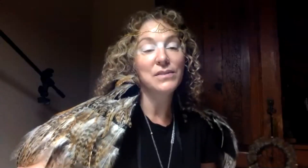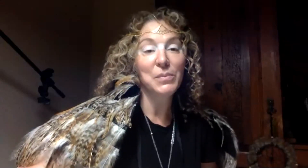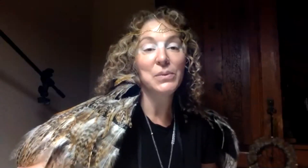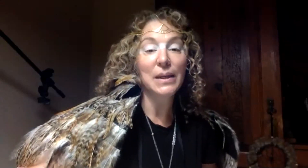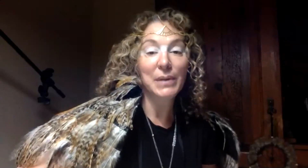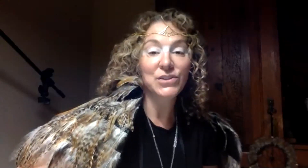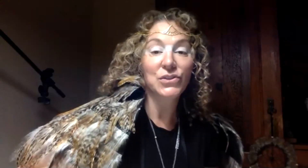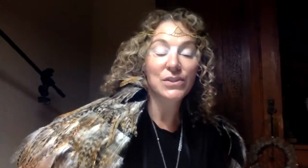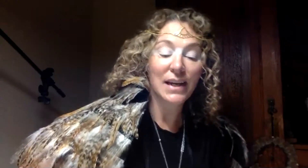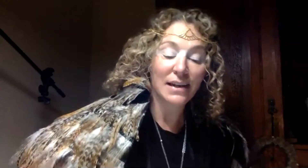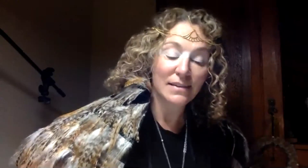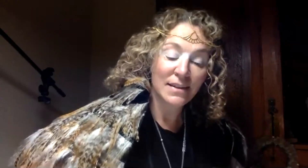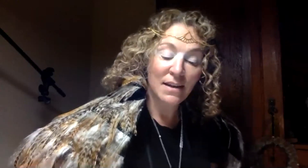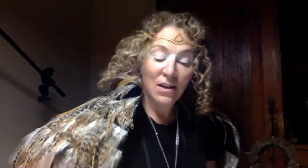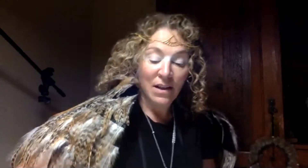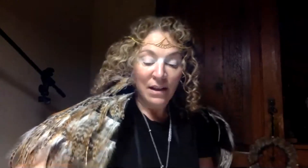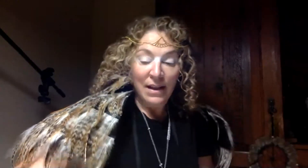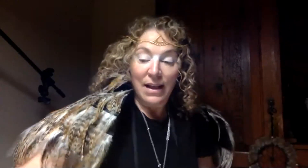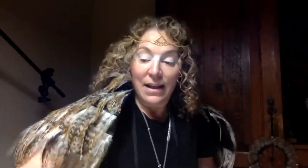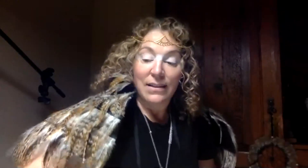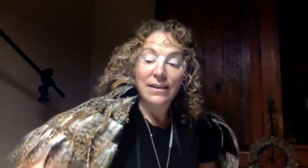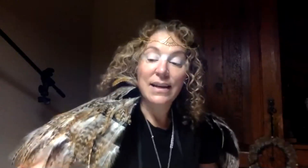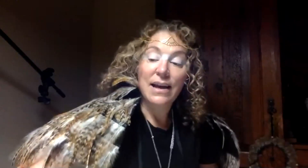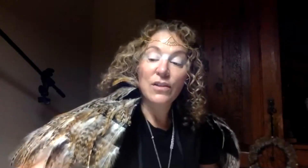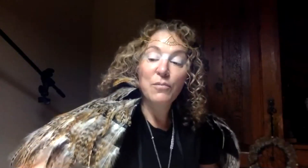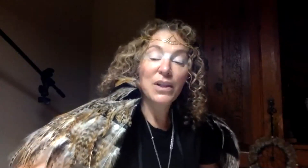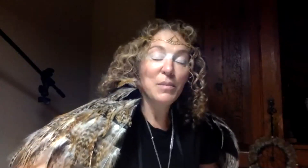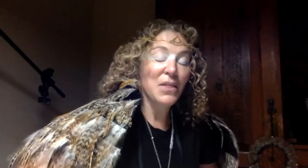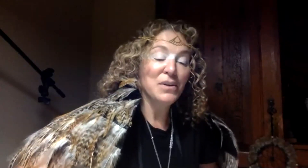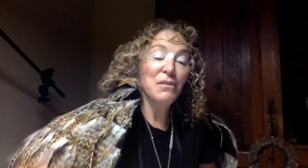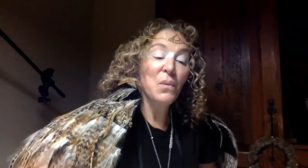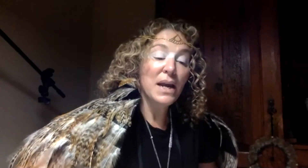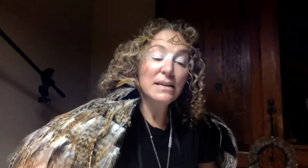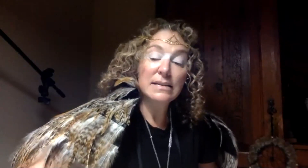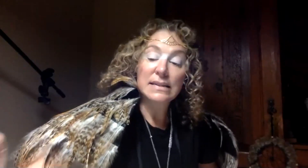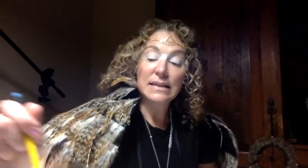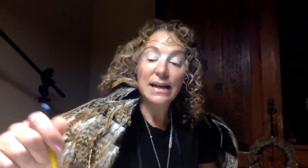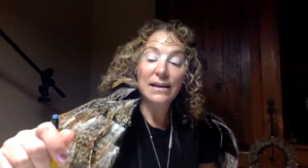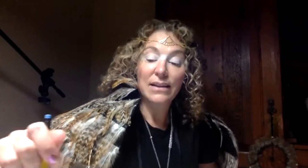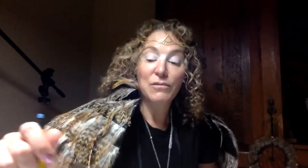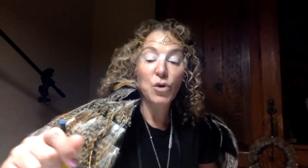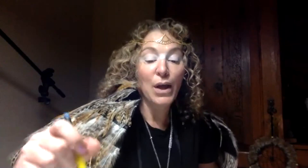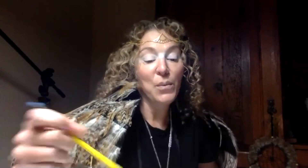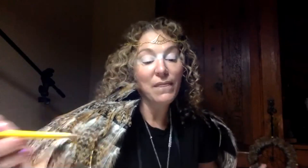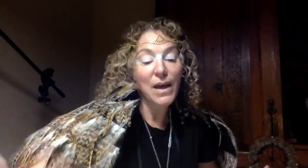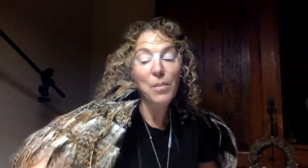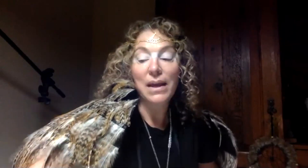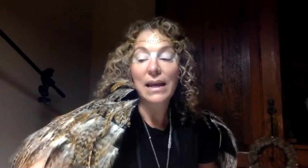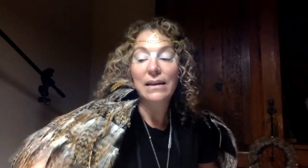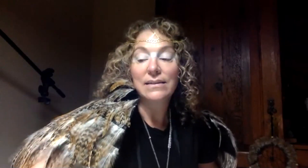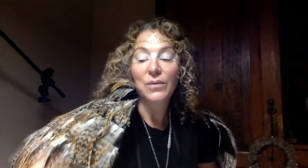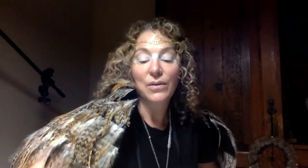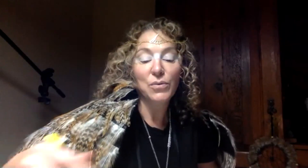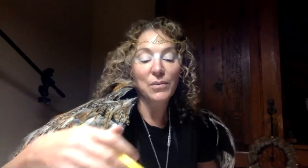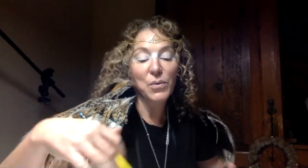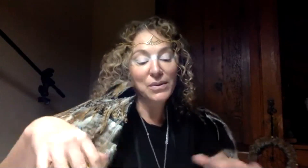love symbols and pictures, and I love putting them together in different ways, and I love drawing with them.